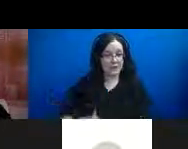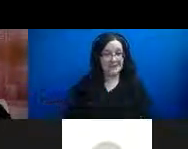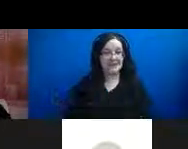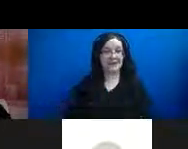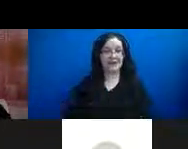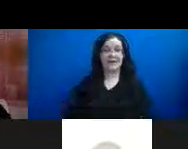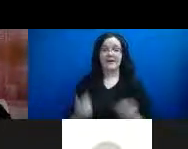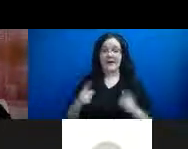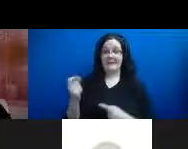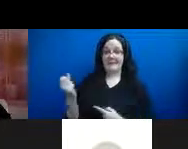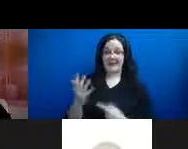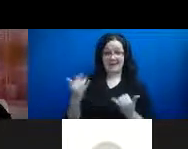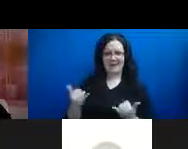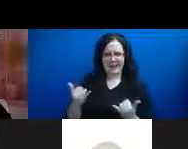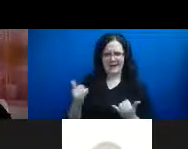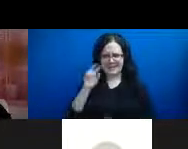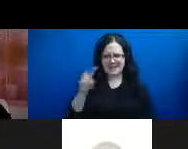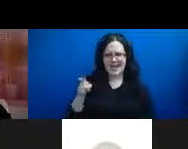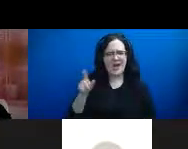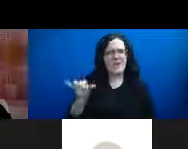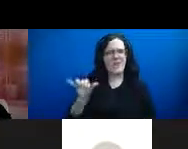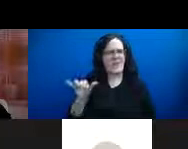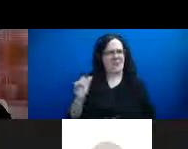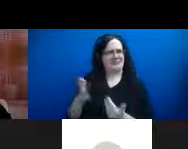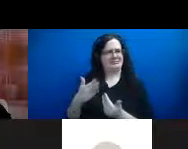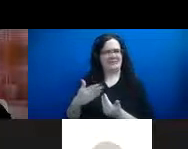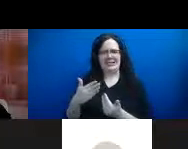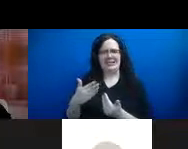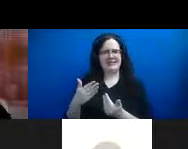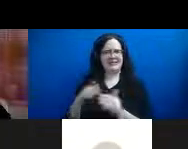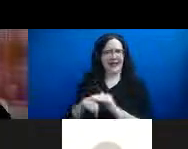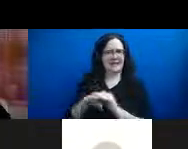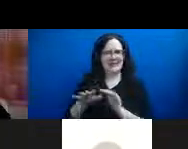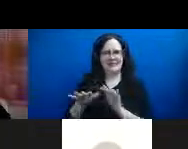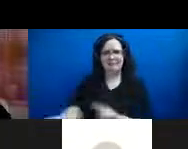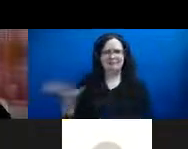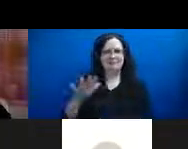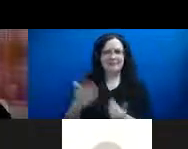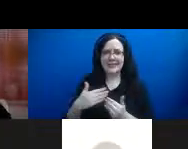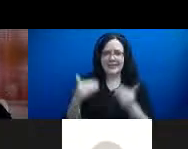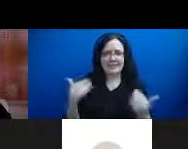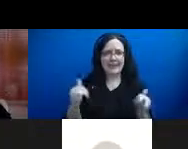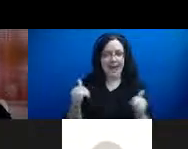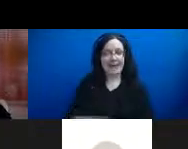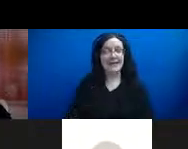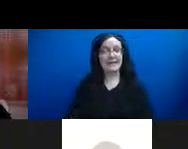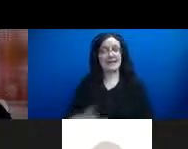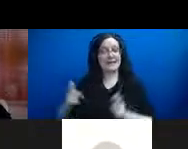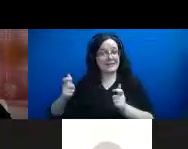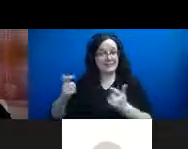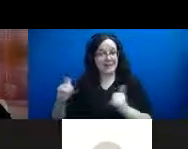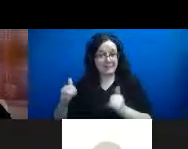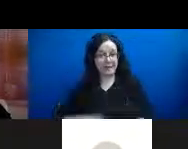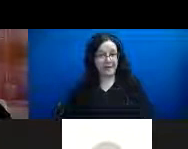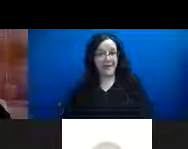there's an ease of access, there's an ease of play, there's speed of play. The last time that I